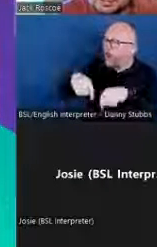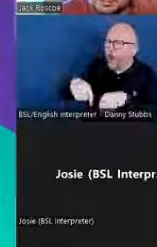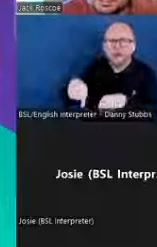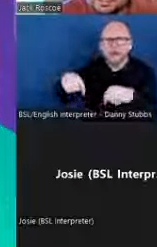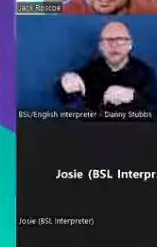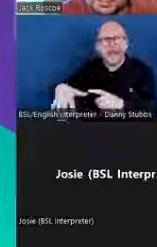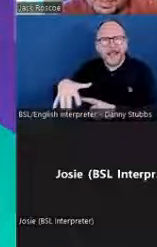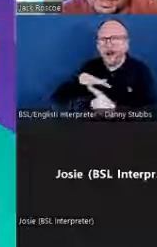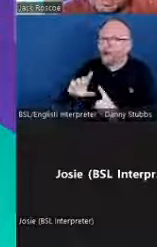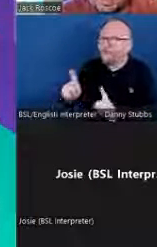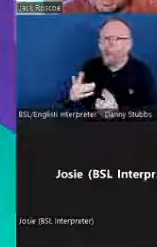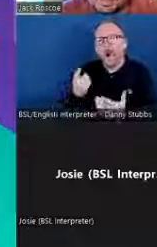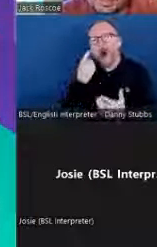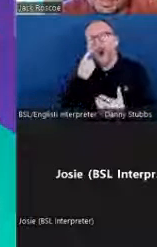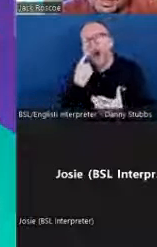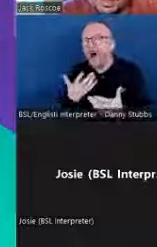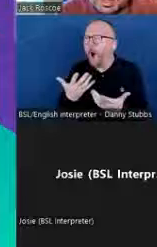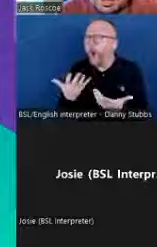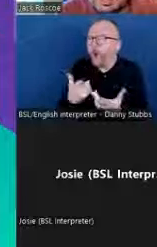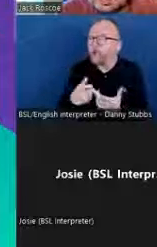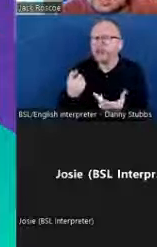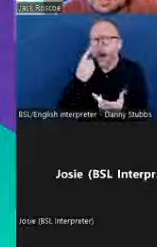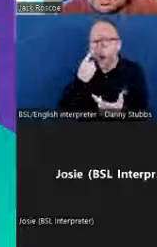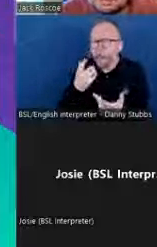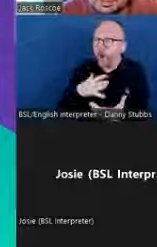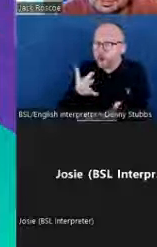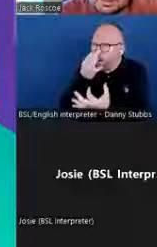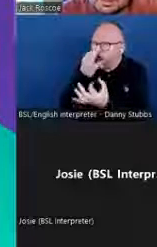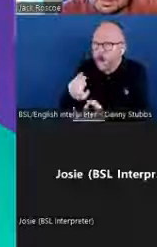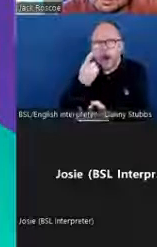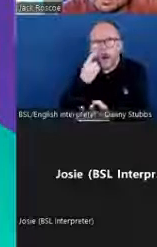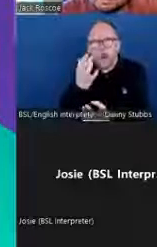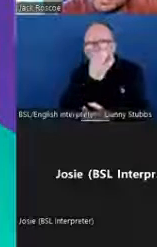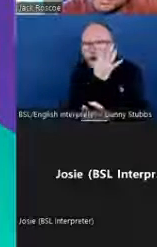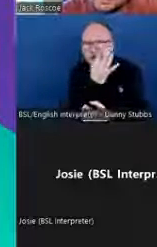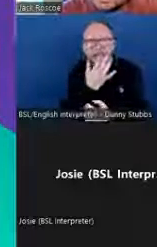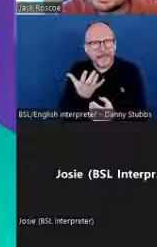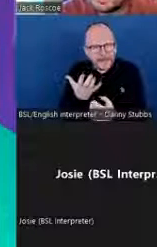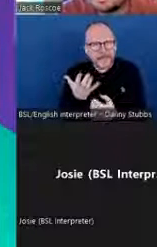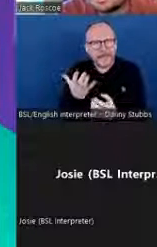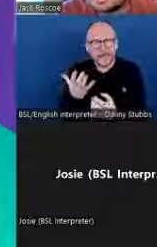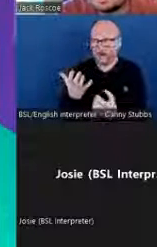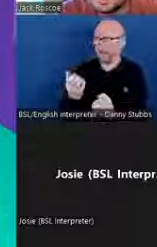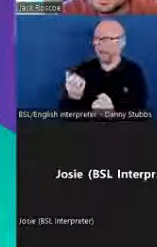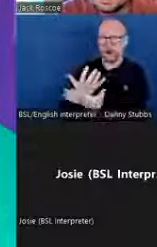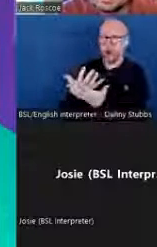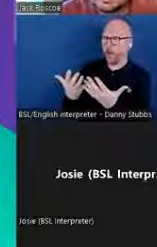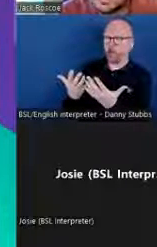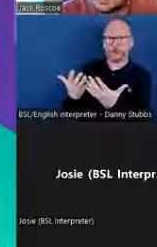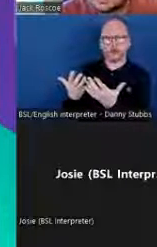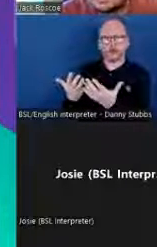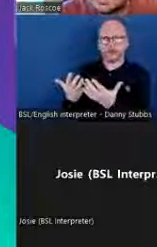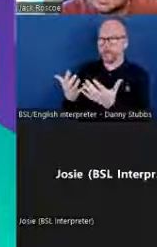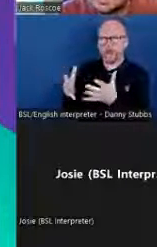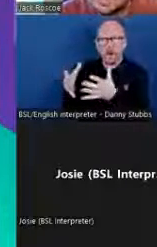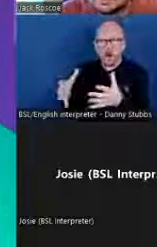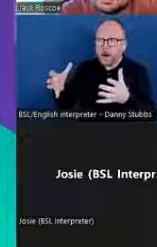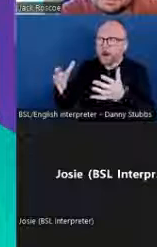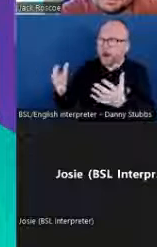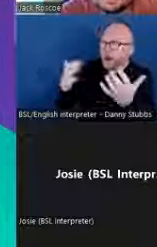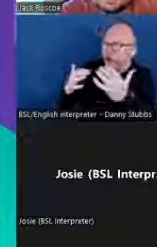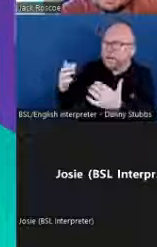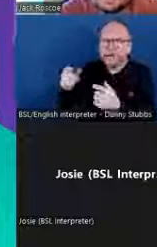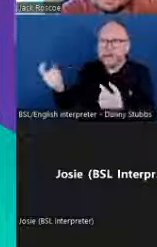anyway. And there was the economic impact of the additional visitors, so we needed to ask how much they were planning to spend on their visit to the